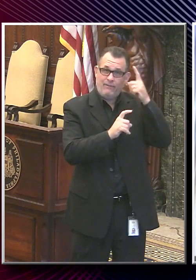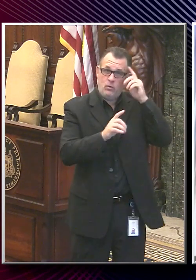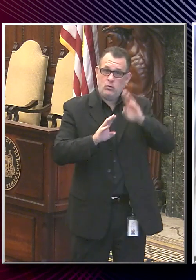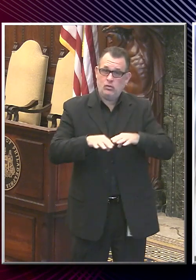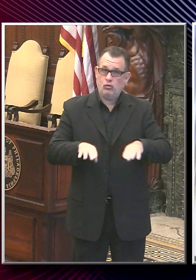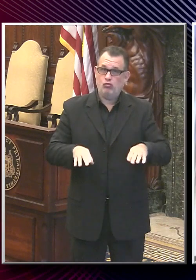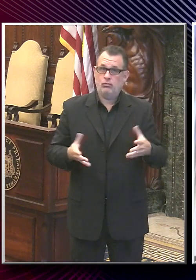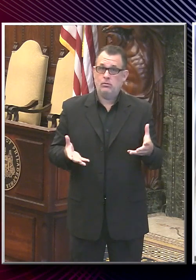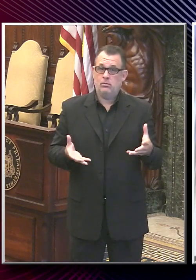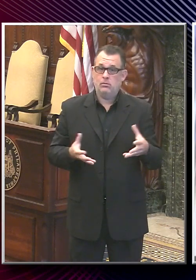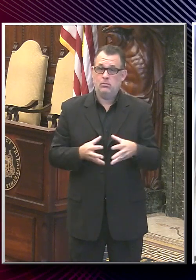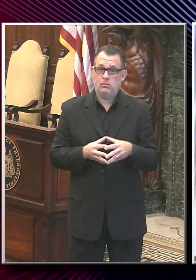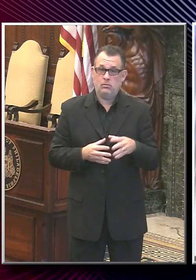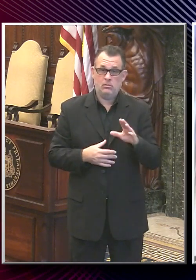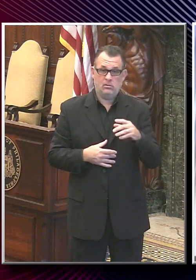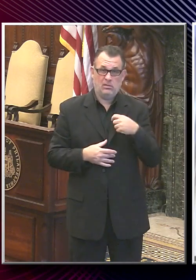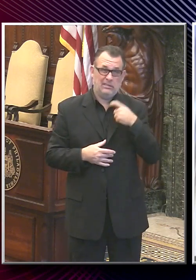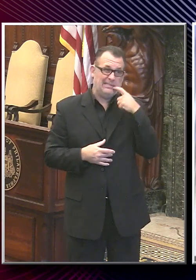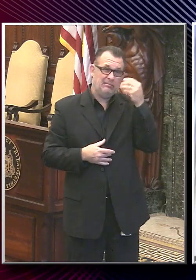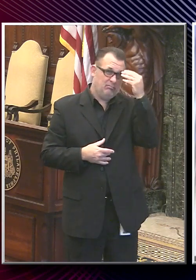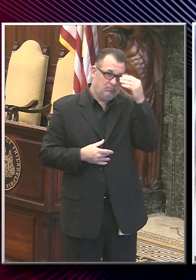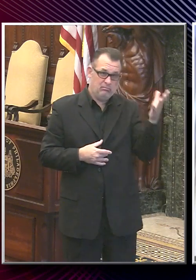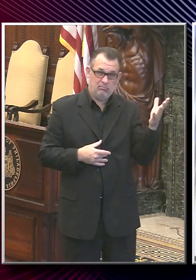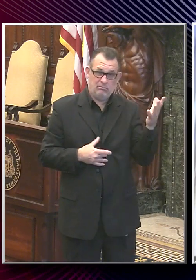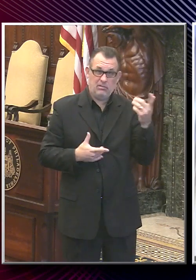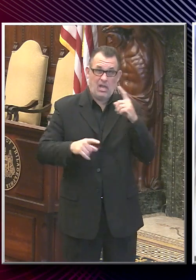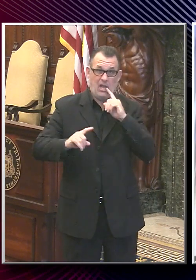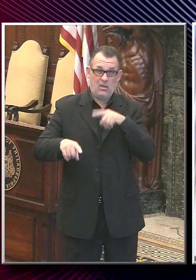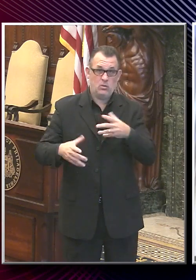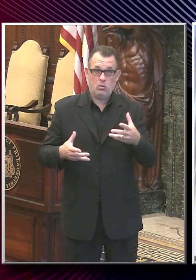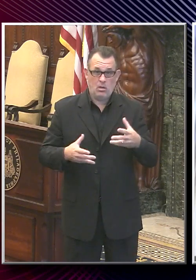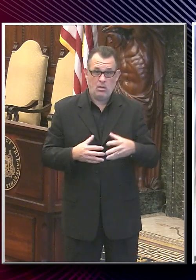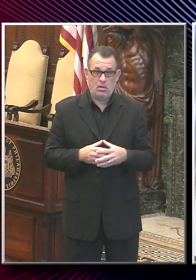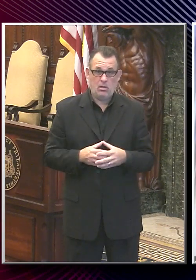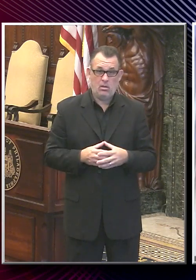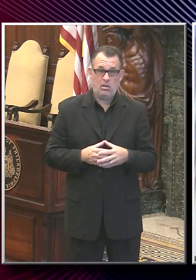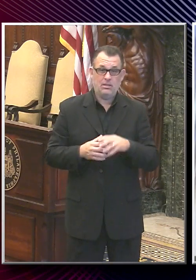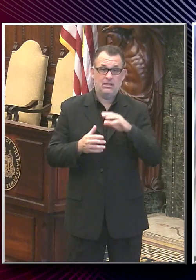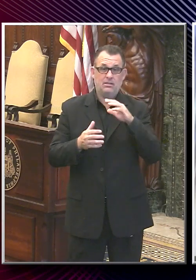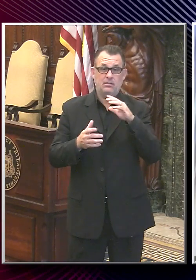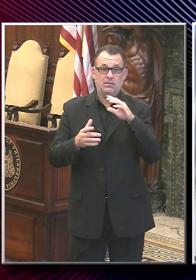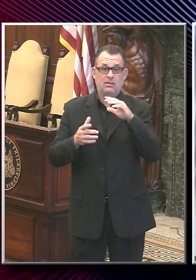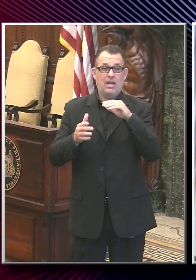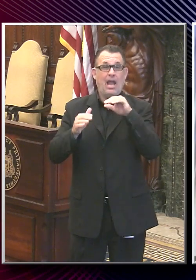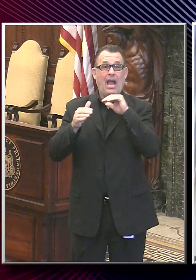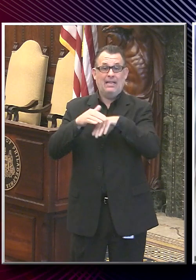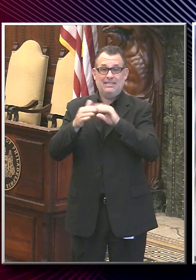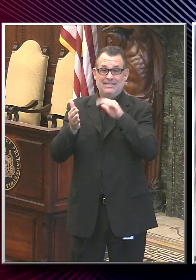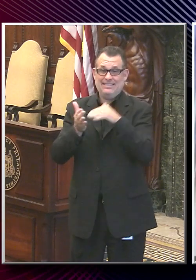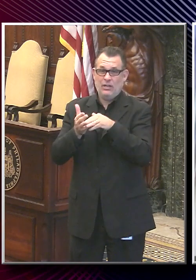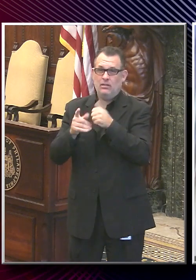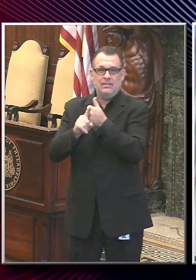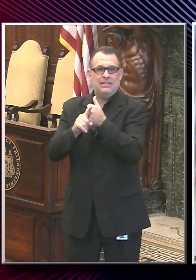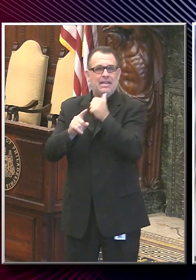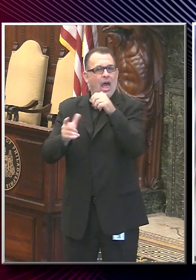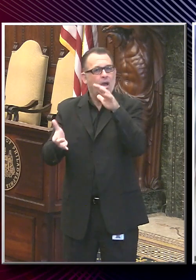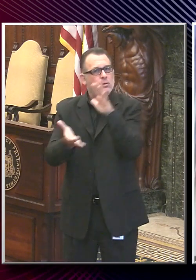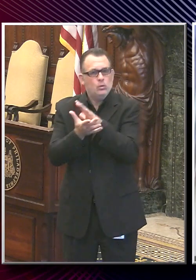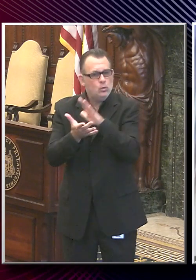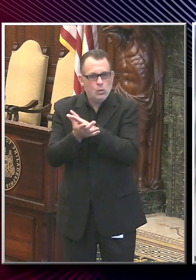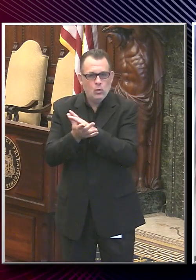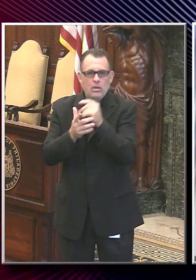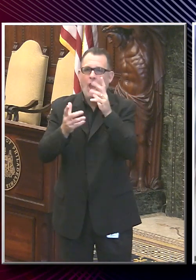I've just repeated, my answer was that the centers are not schools, and so that we are not